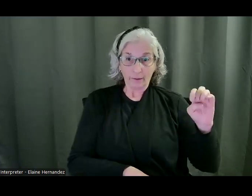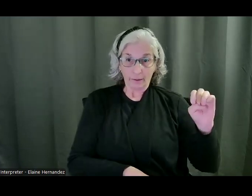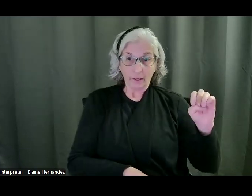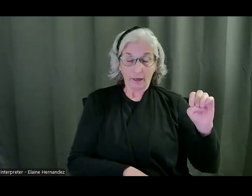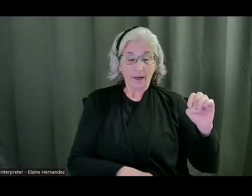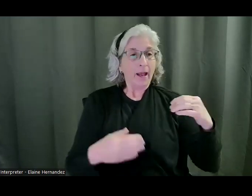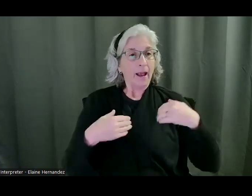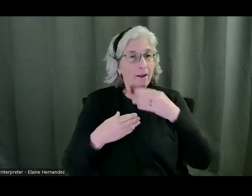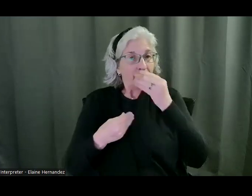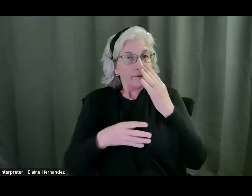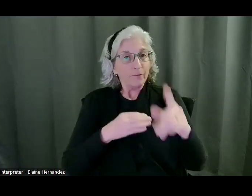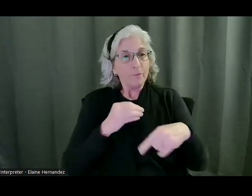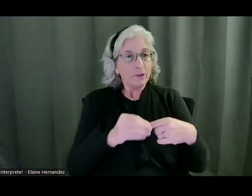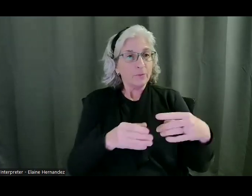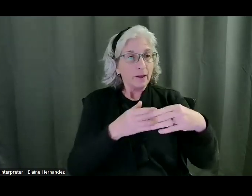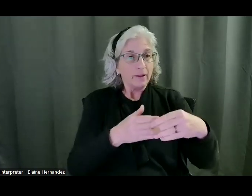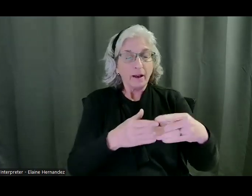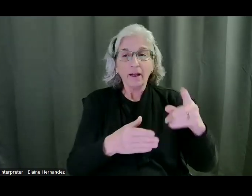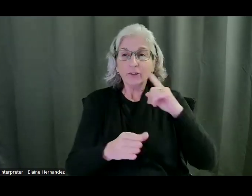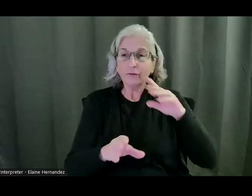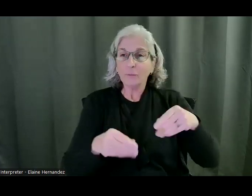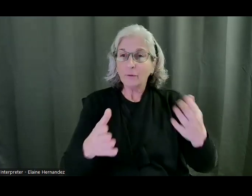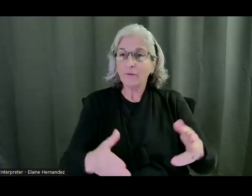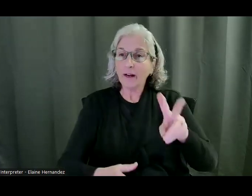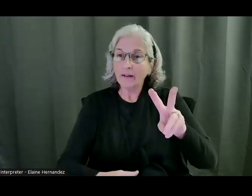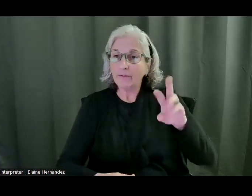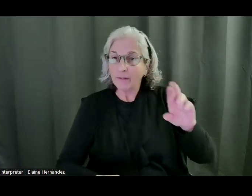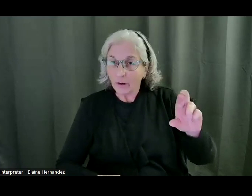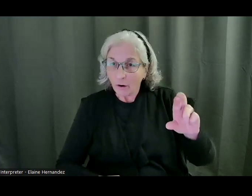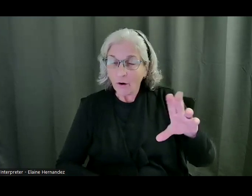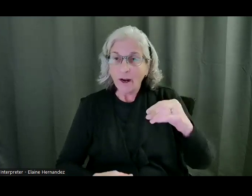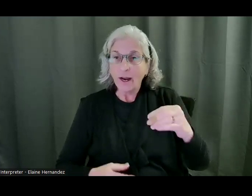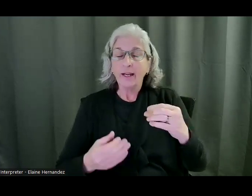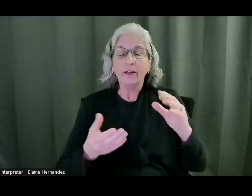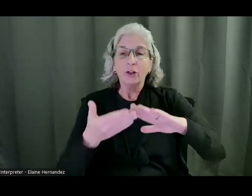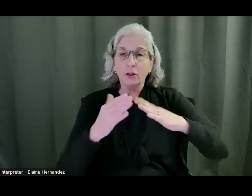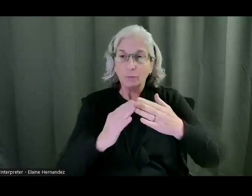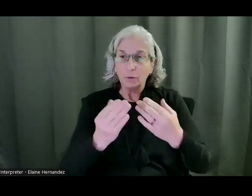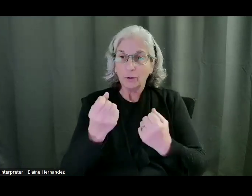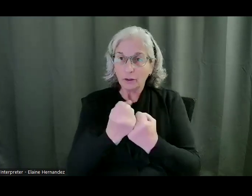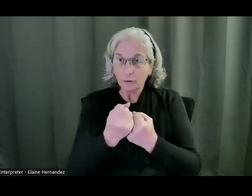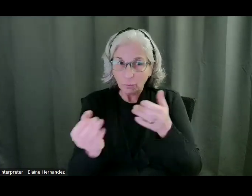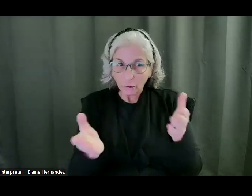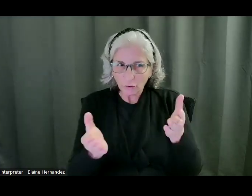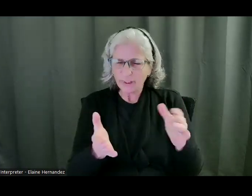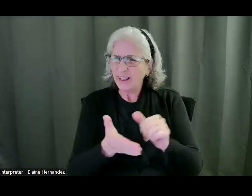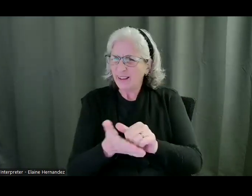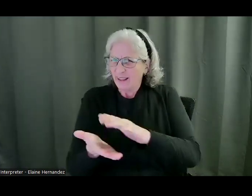the guidance for the provision of voc rehab and community support services. And that document was revised